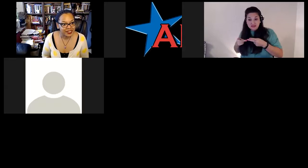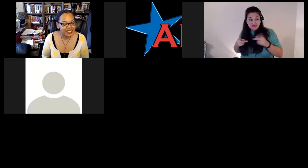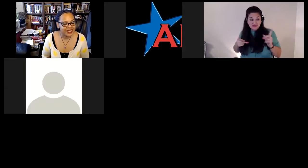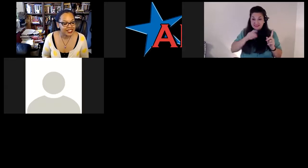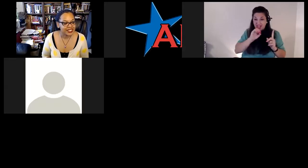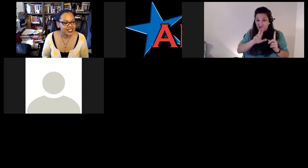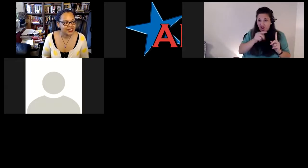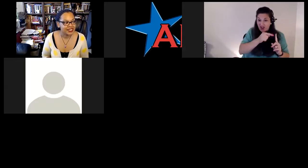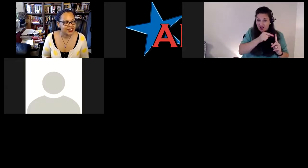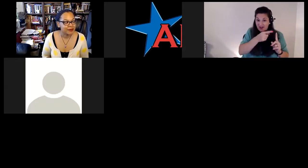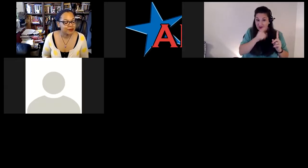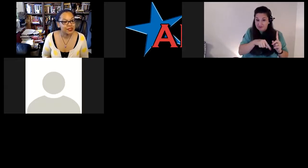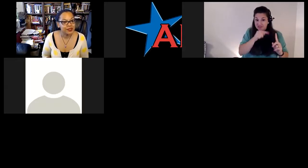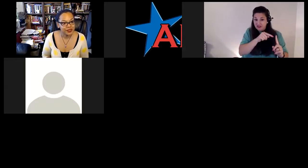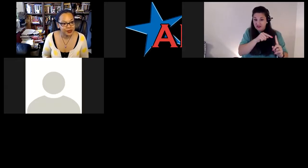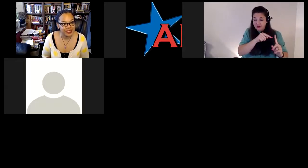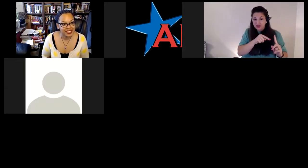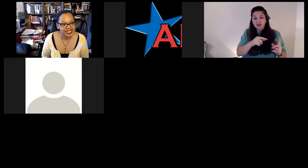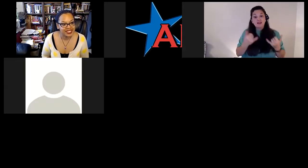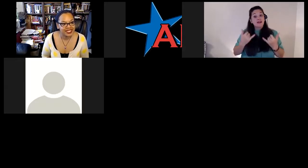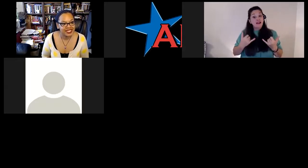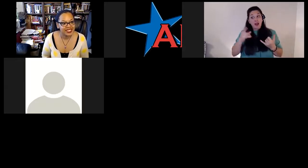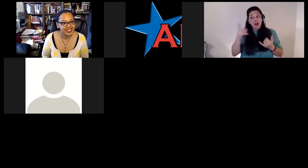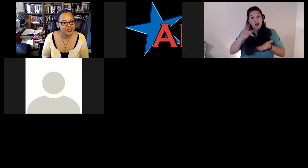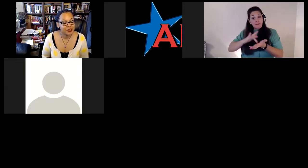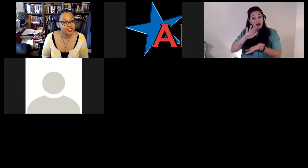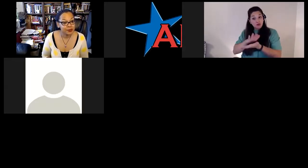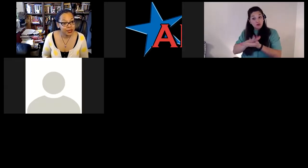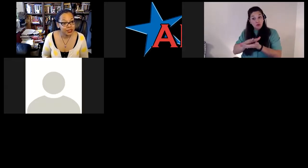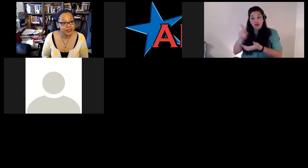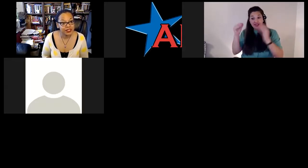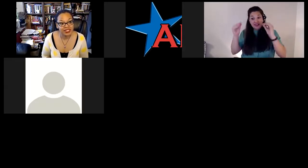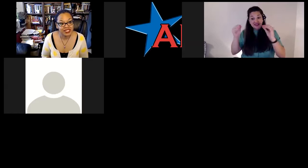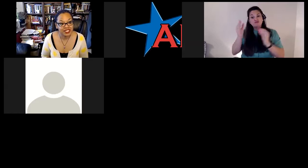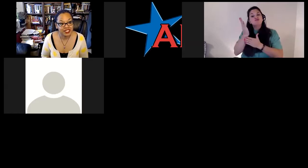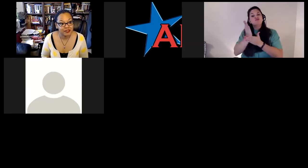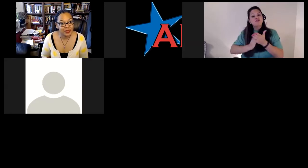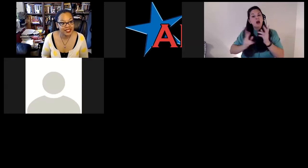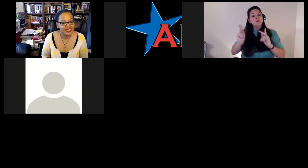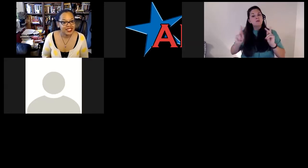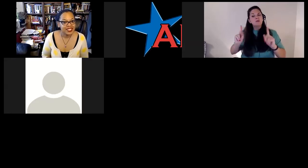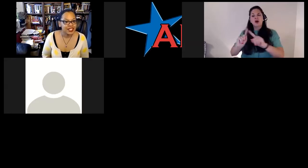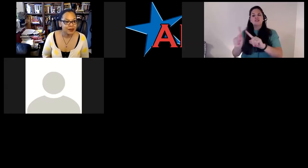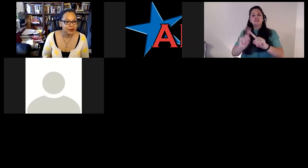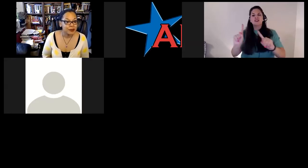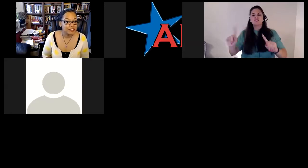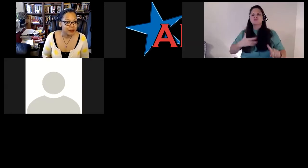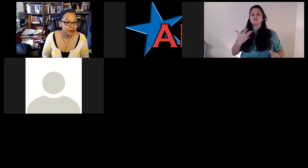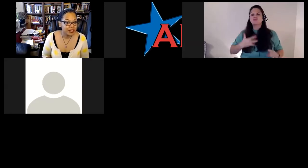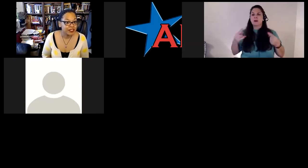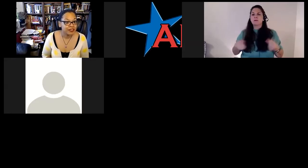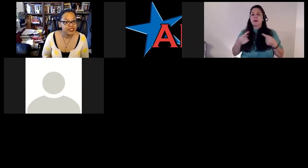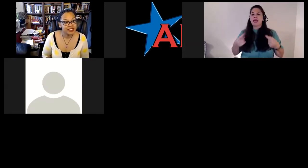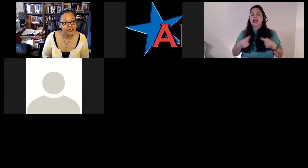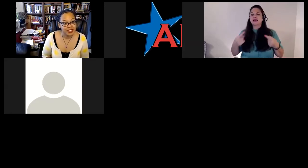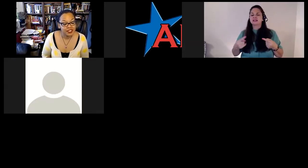now in medical school, they teach that certain people have different sensations of pain. Certain people have